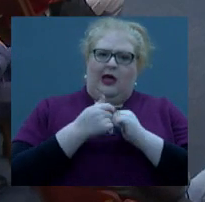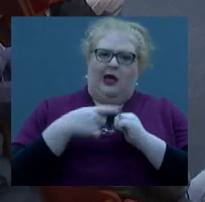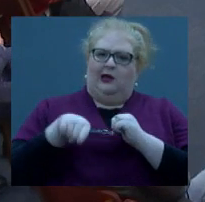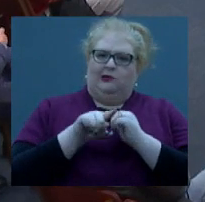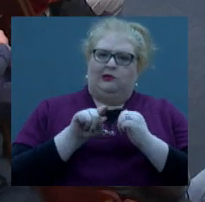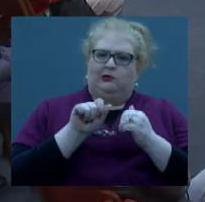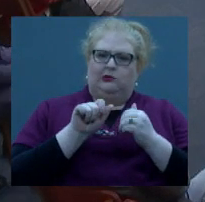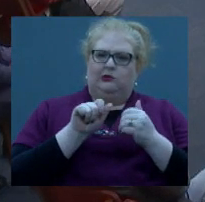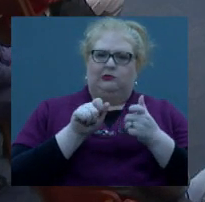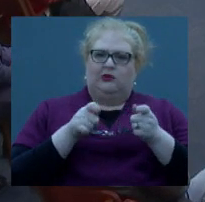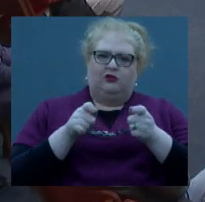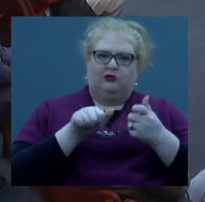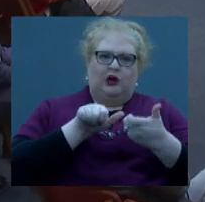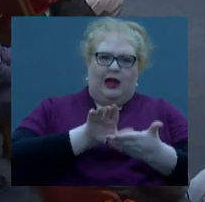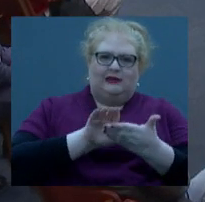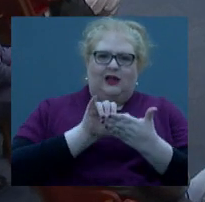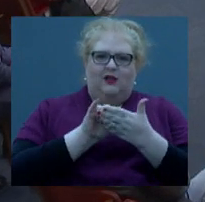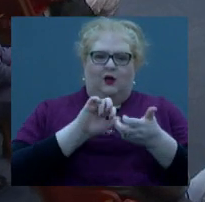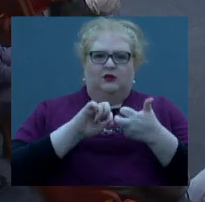the issues?